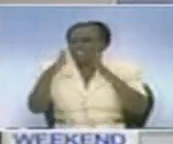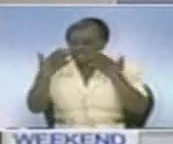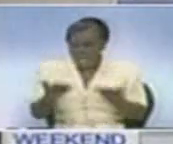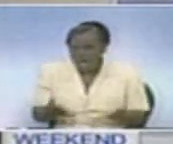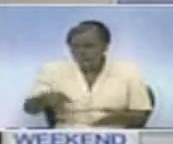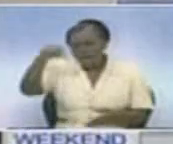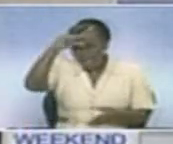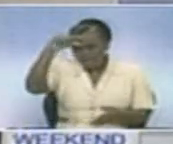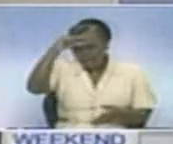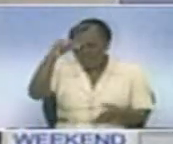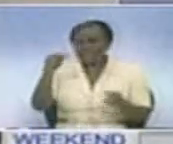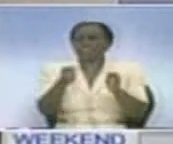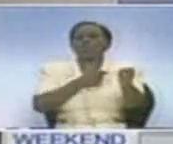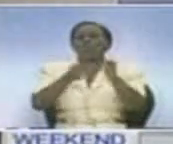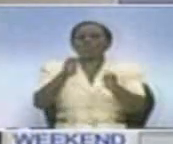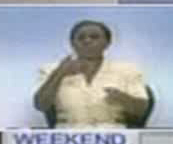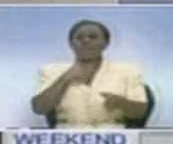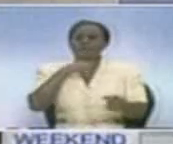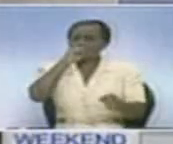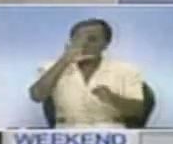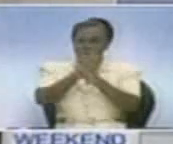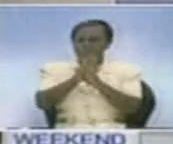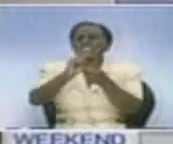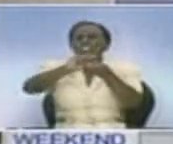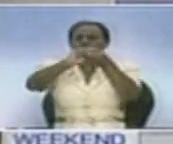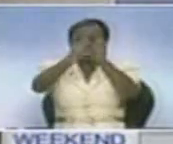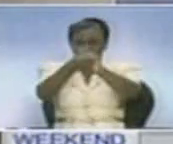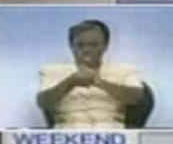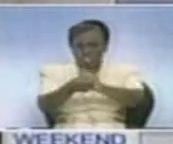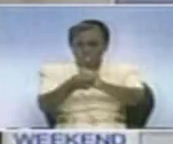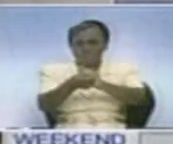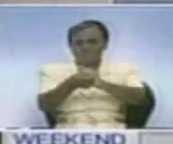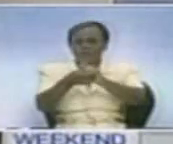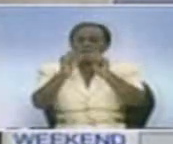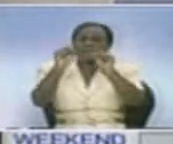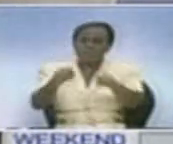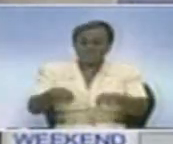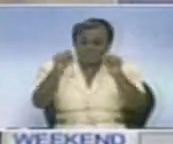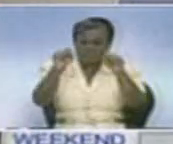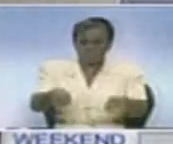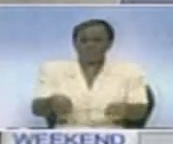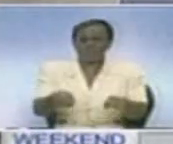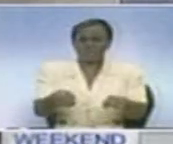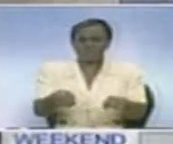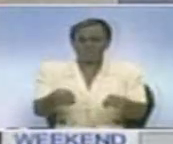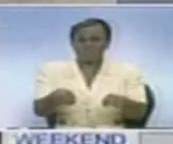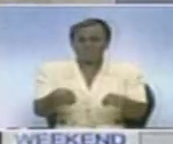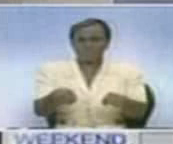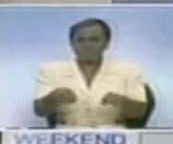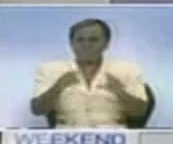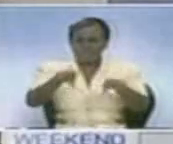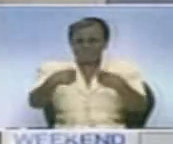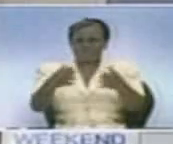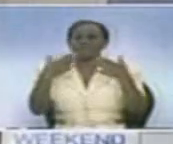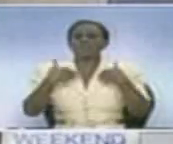in charge and is promising transformation that it, of course, said it was going to give to the people.